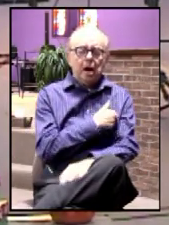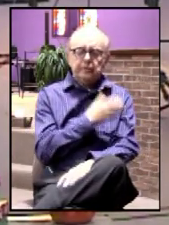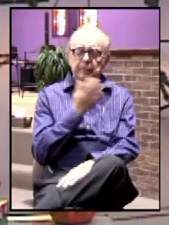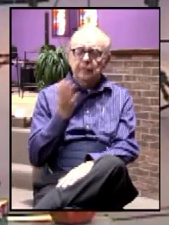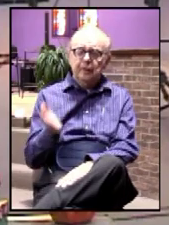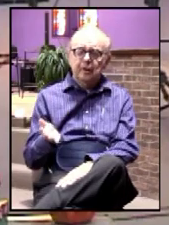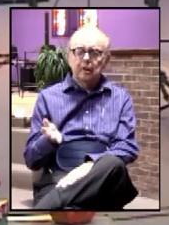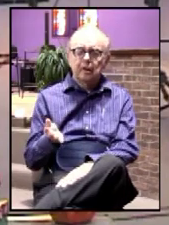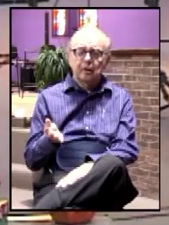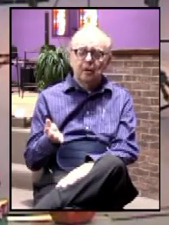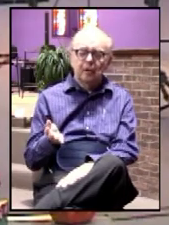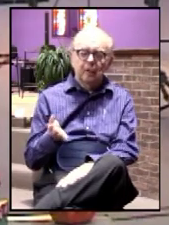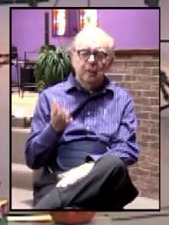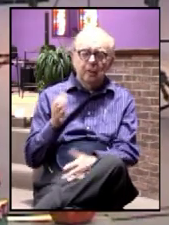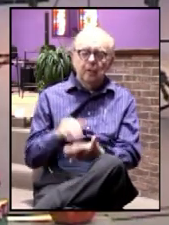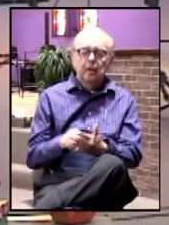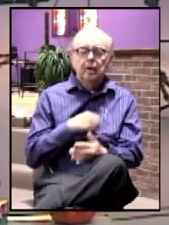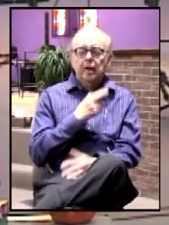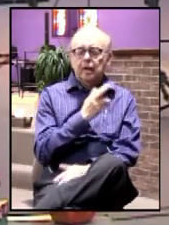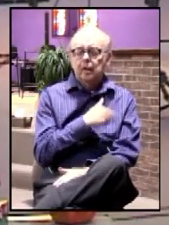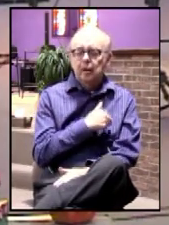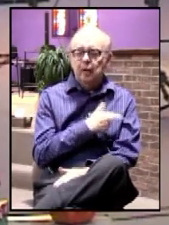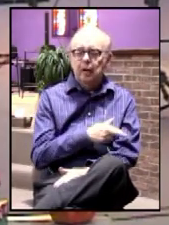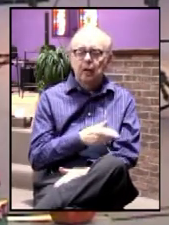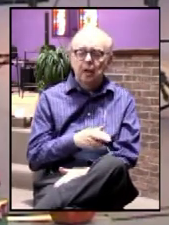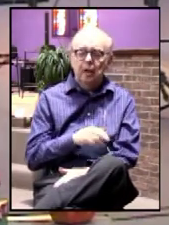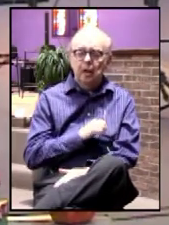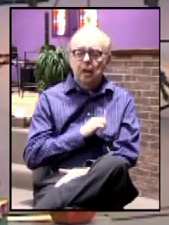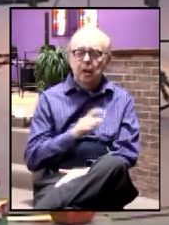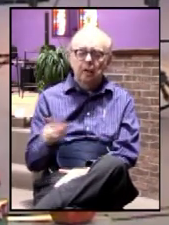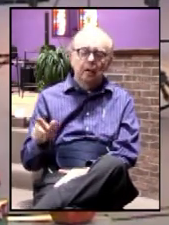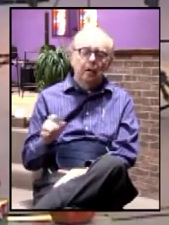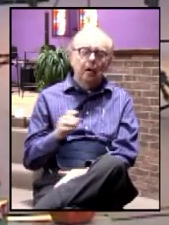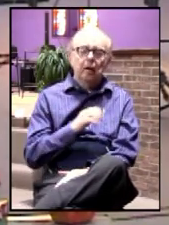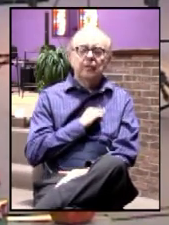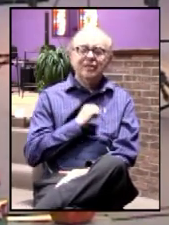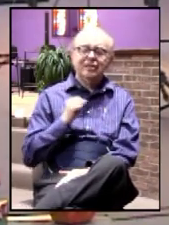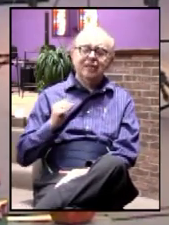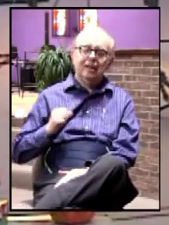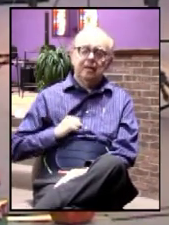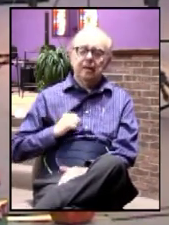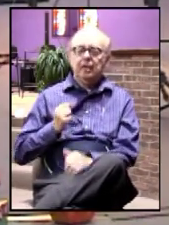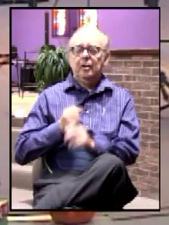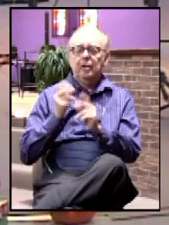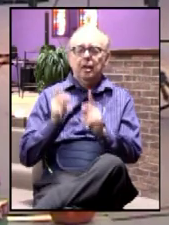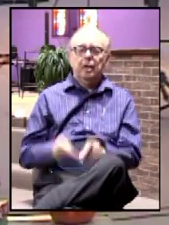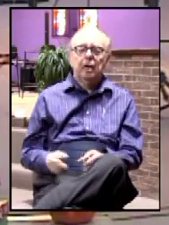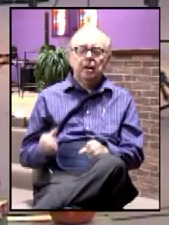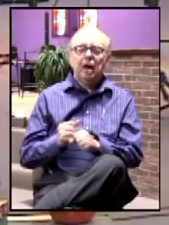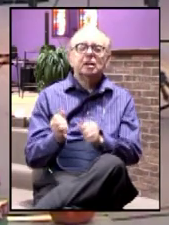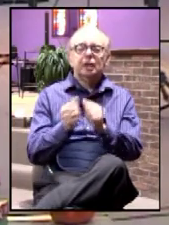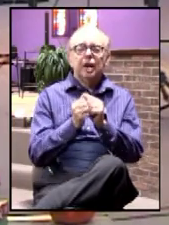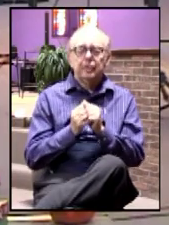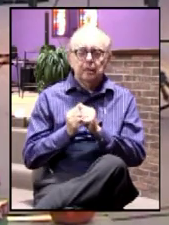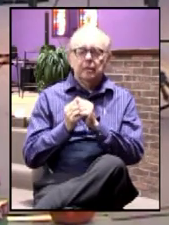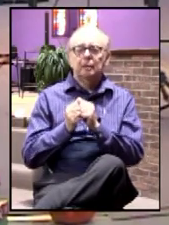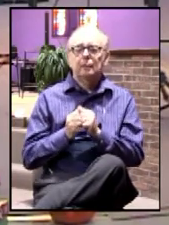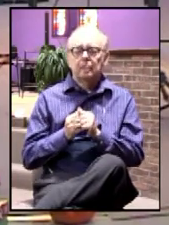there. And in that hospital, all of the staff, everybody got